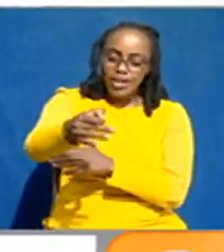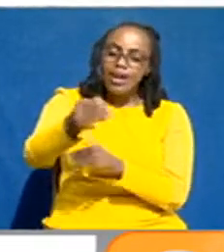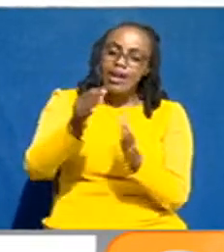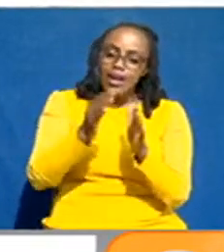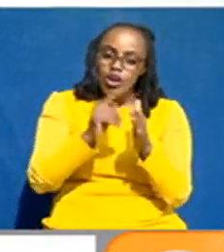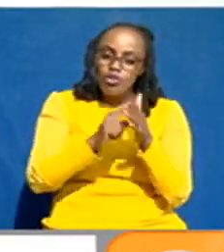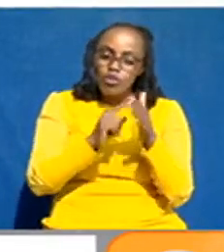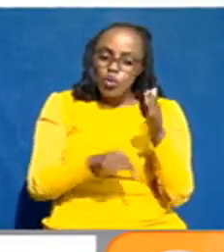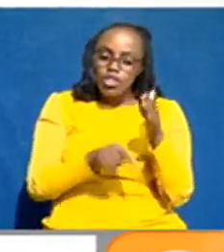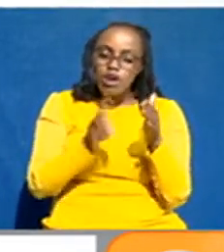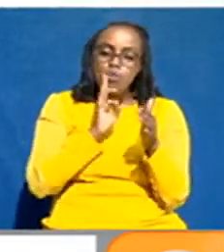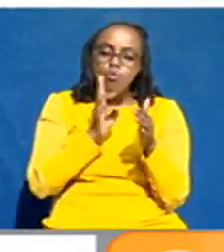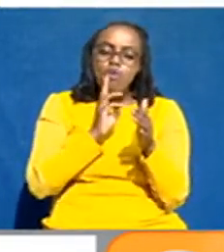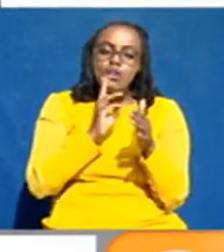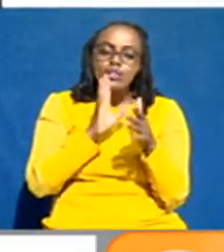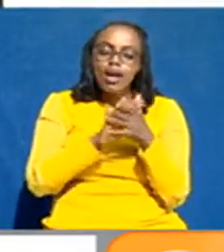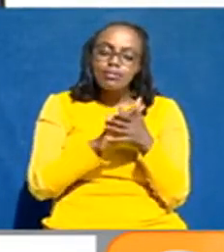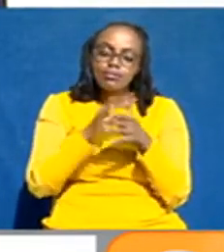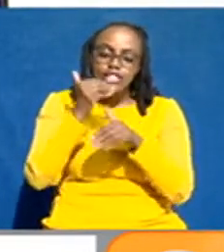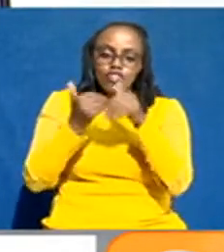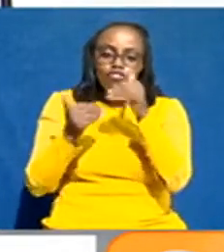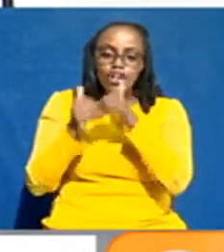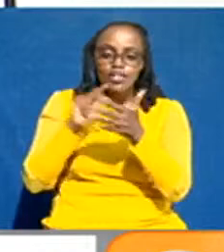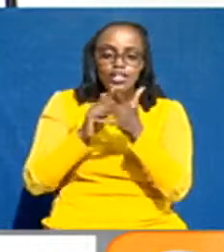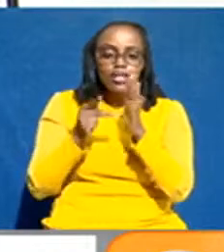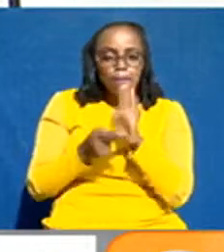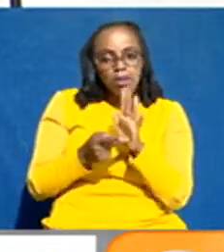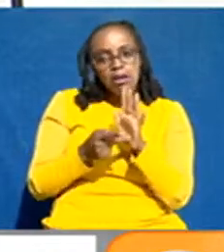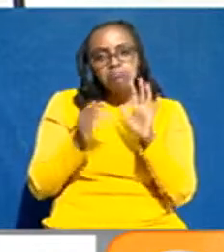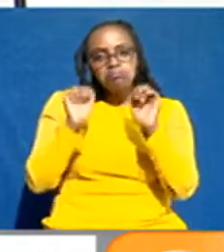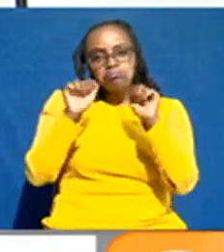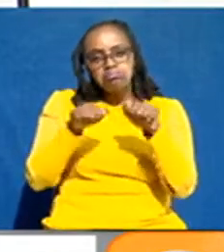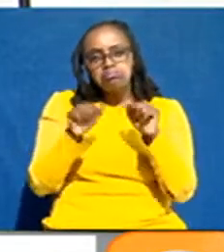of water infrastructure projects in Kenya? Of course,